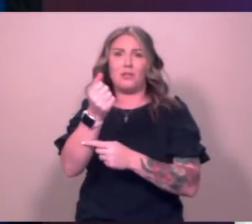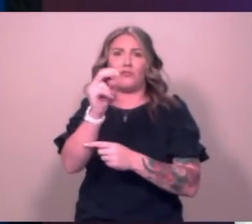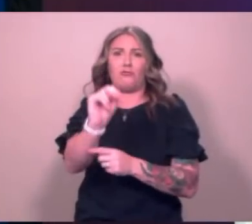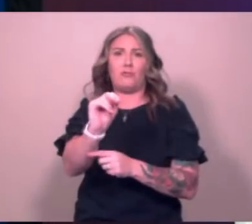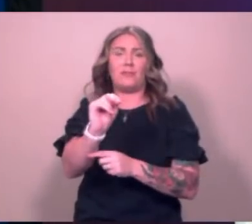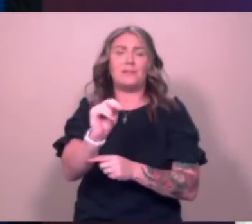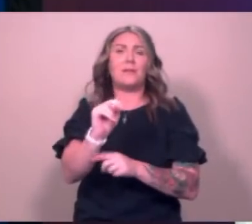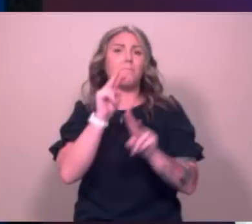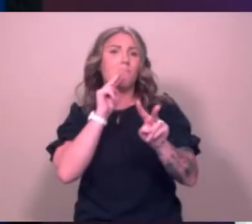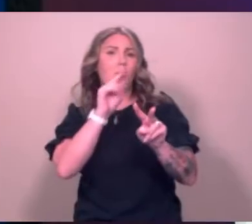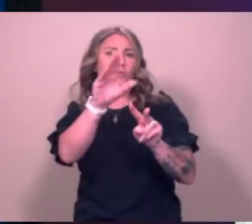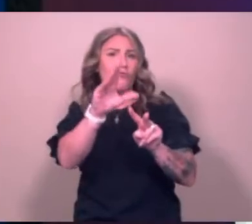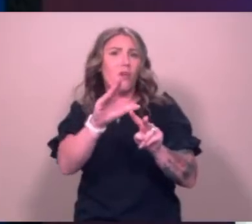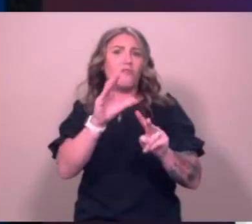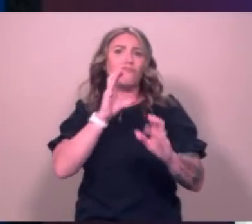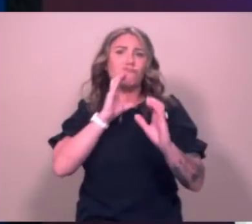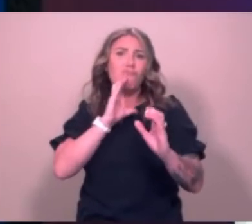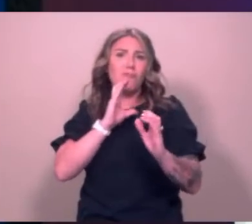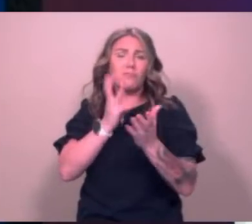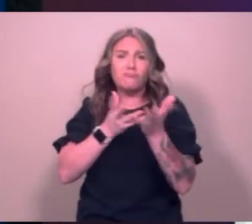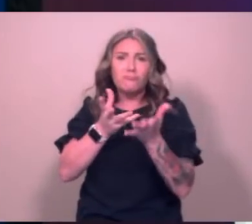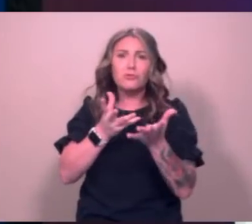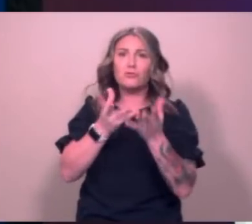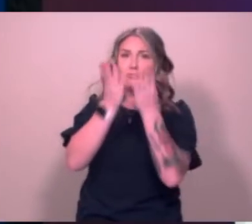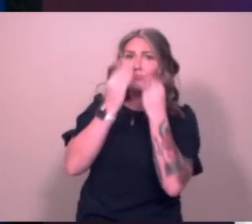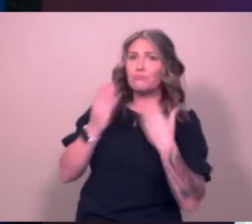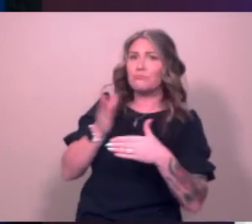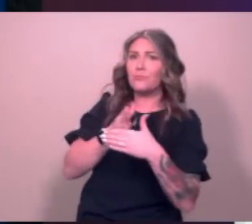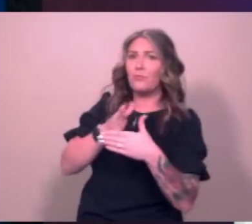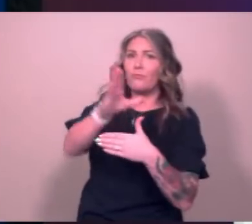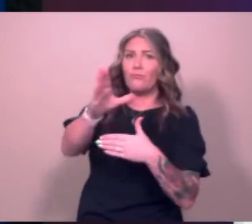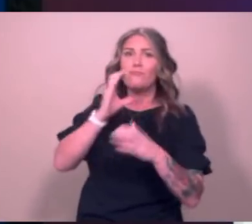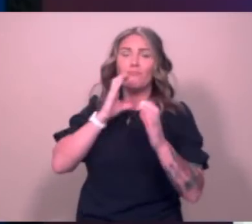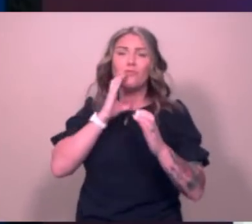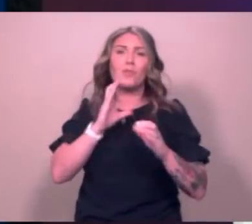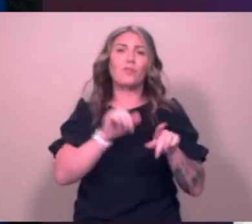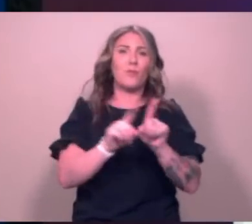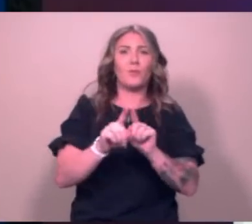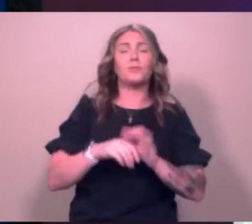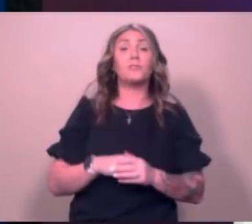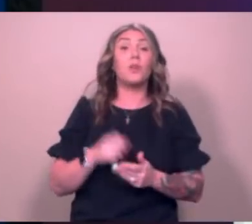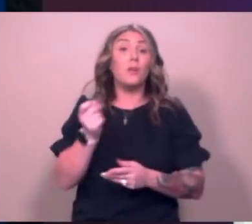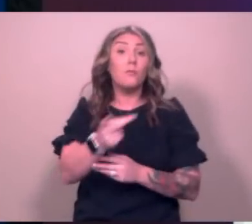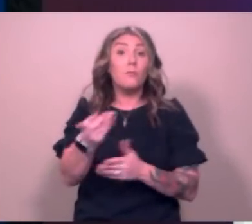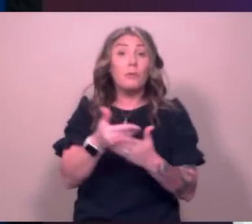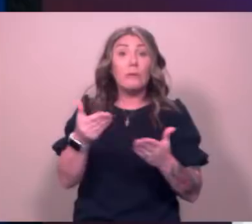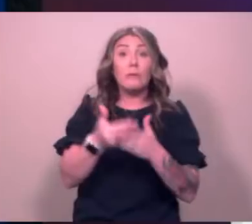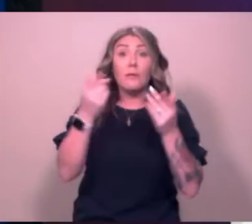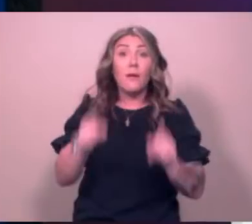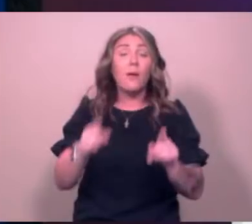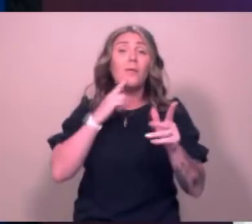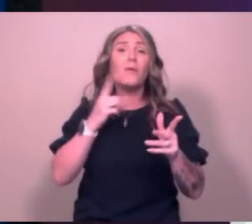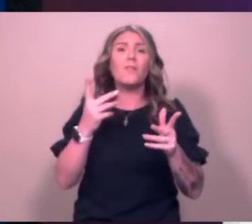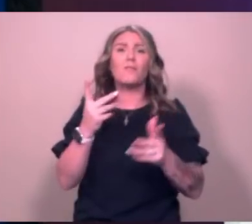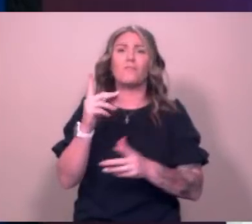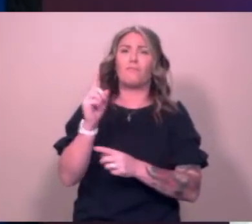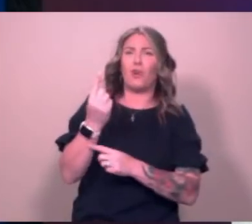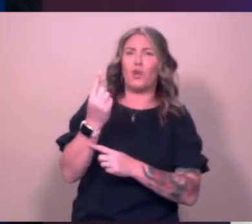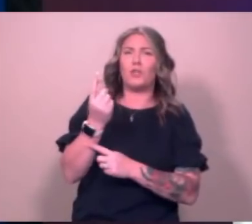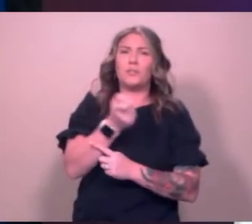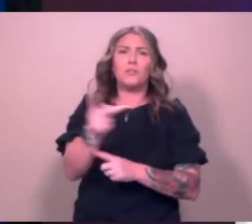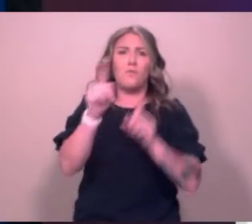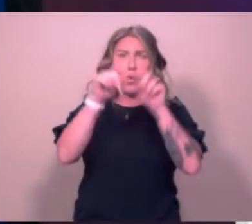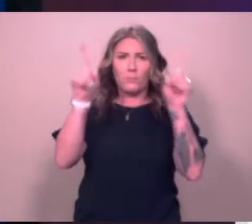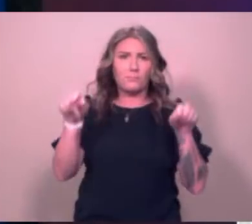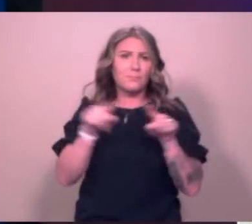share their viewer questions as well. Let's begin. A few things here. First of all, let's look at a couple of slides that we